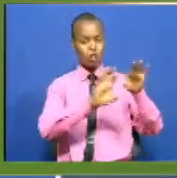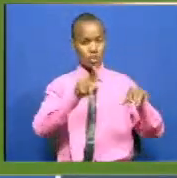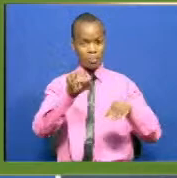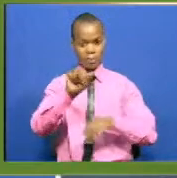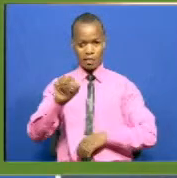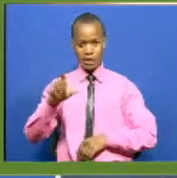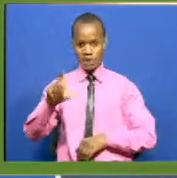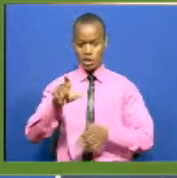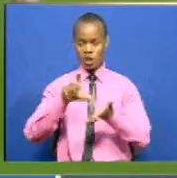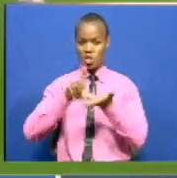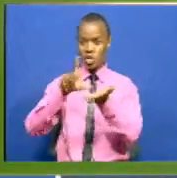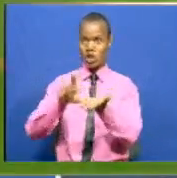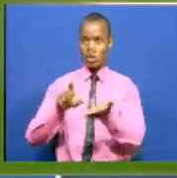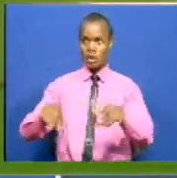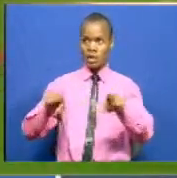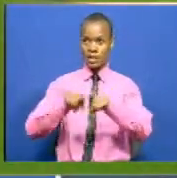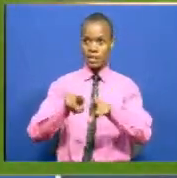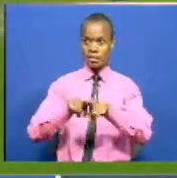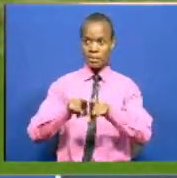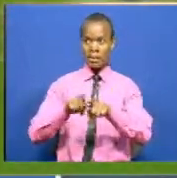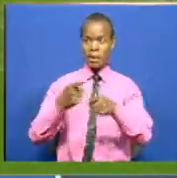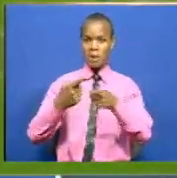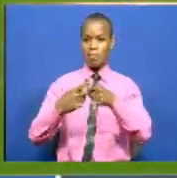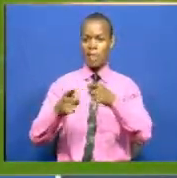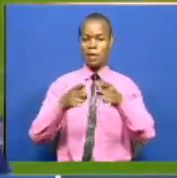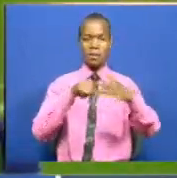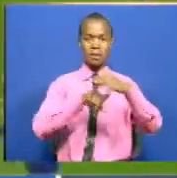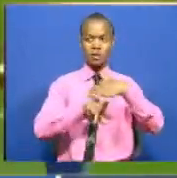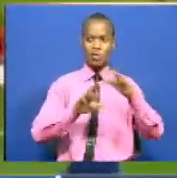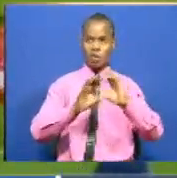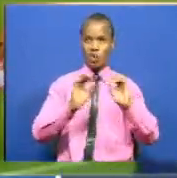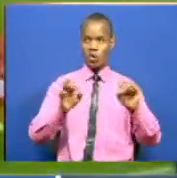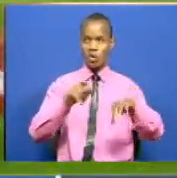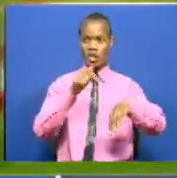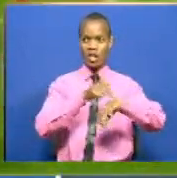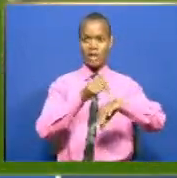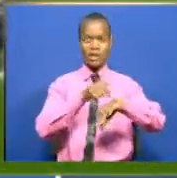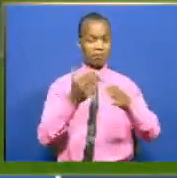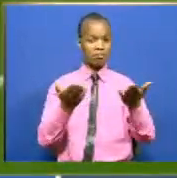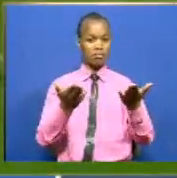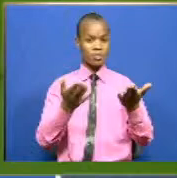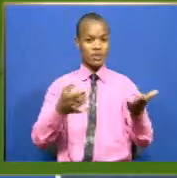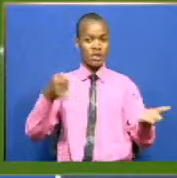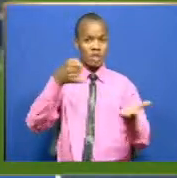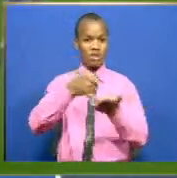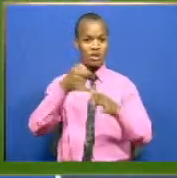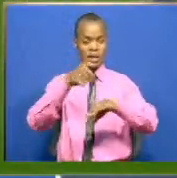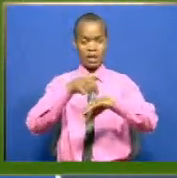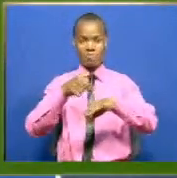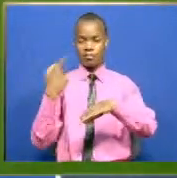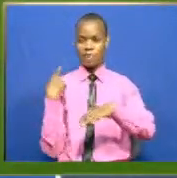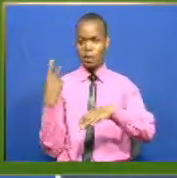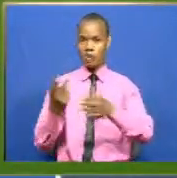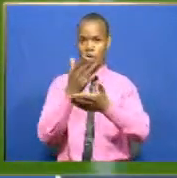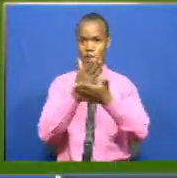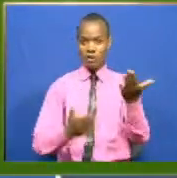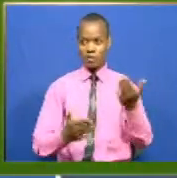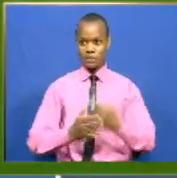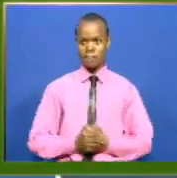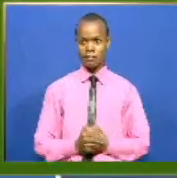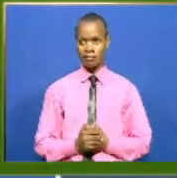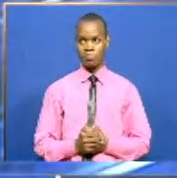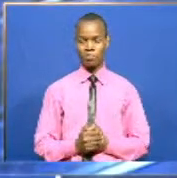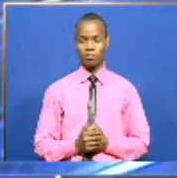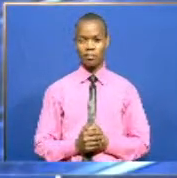season, made his debut but was unable to get on the score sheet despite heading on to the crossbar late in the second half.